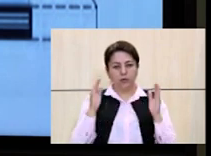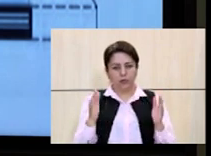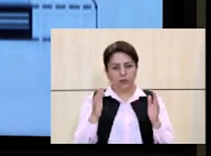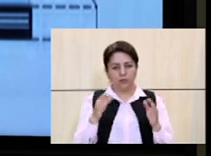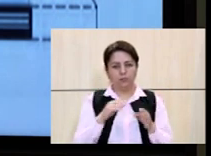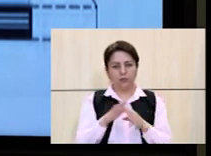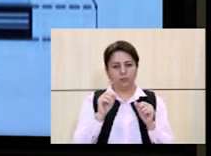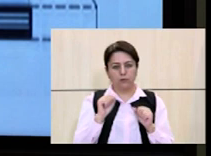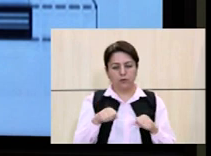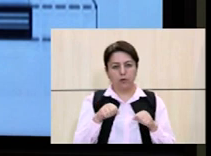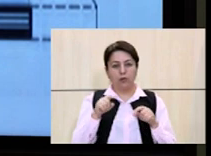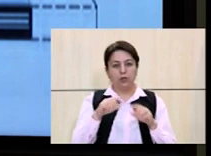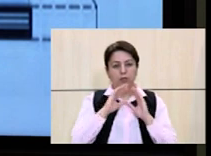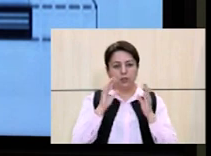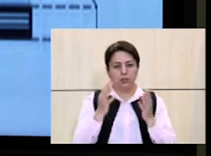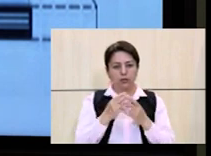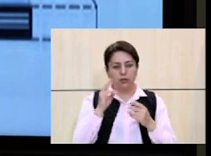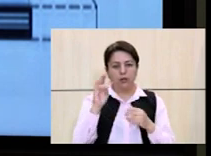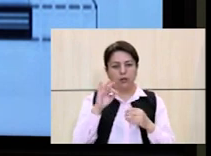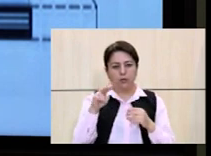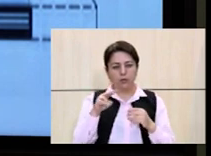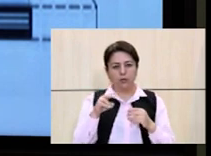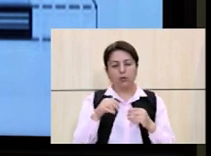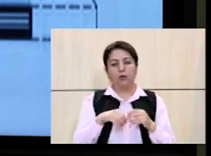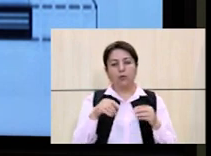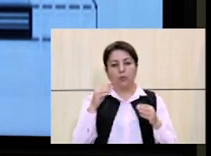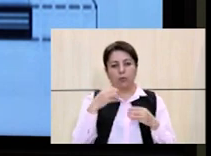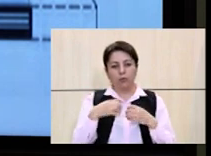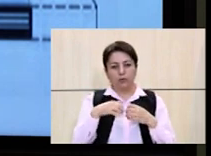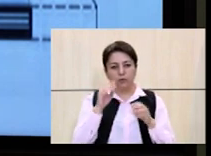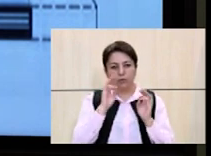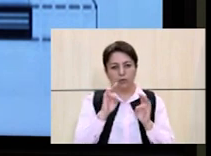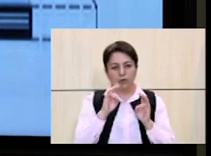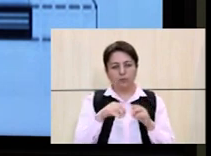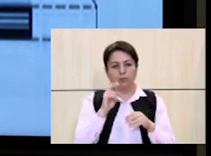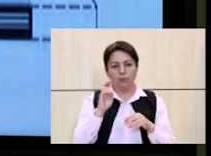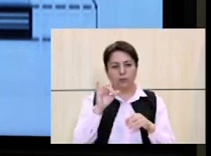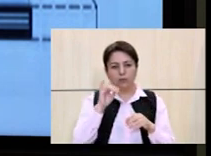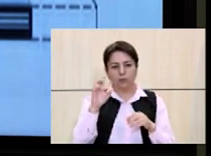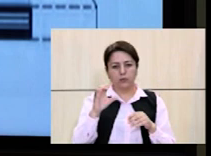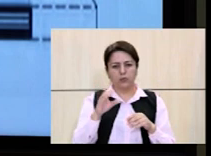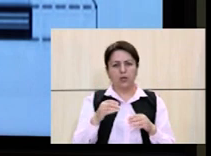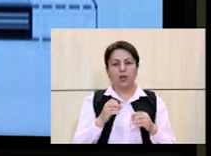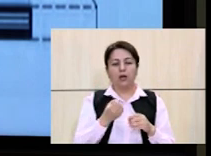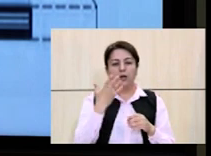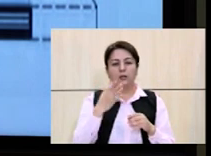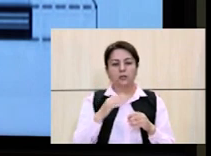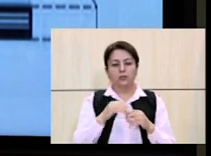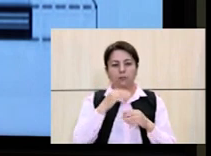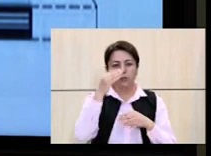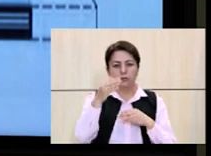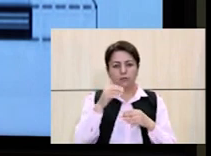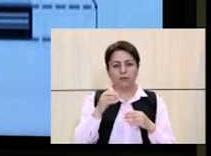Unda sharchani novning o'rtasiga qo'yib yuborsak, brusokni qanchadir masofaga siljitganini